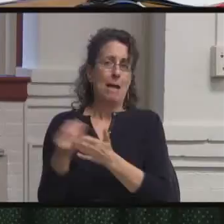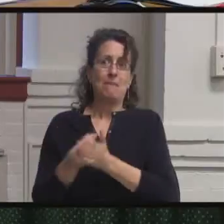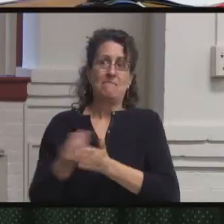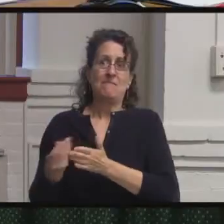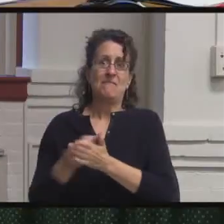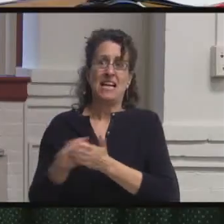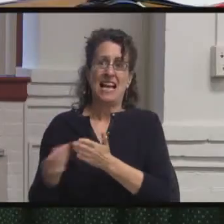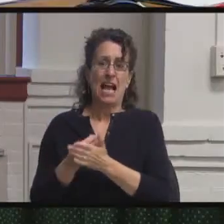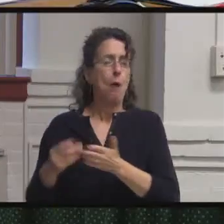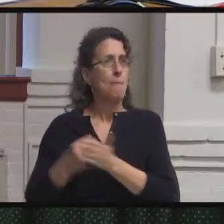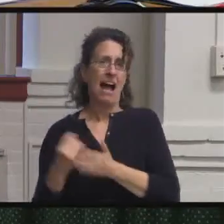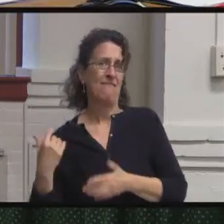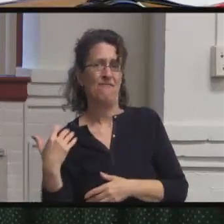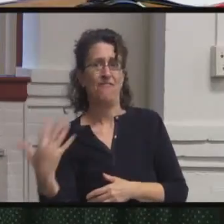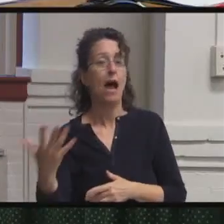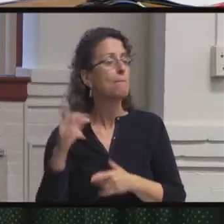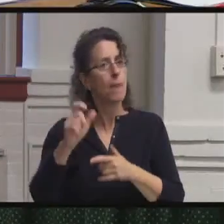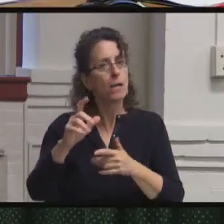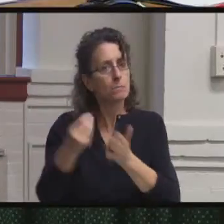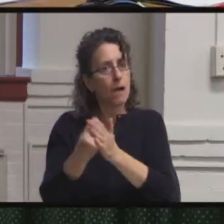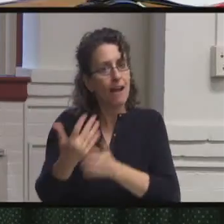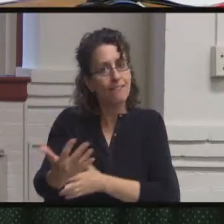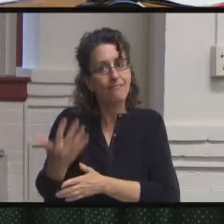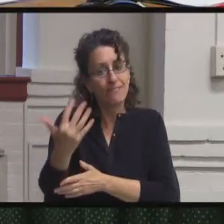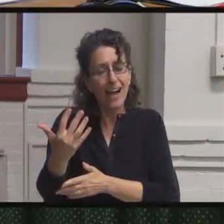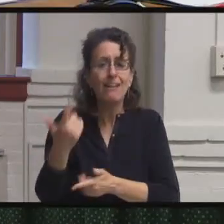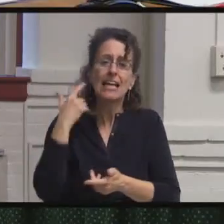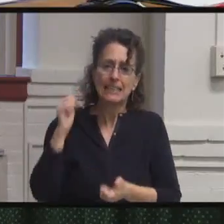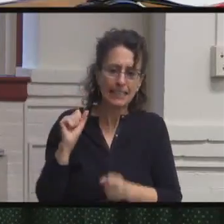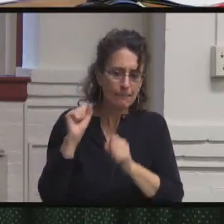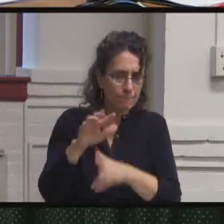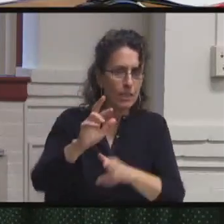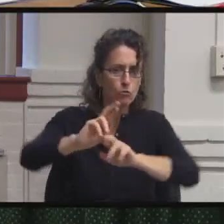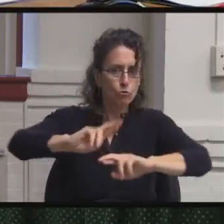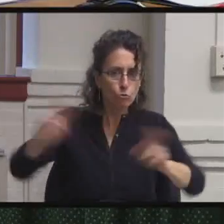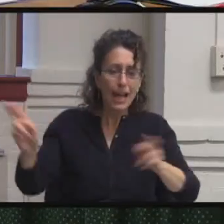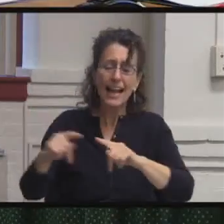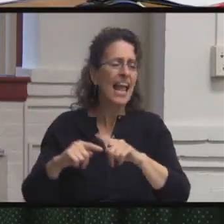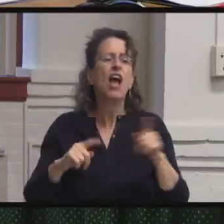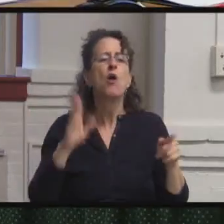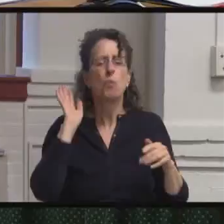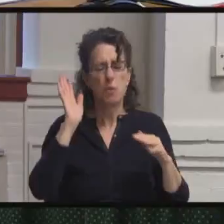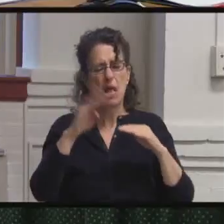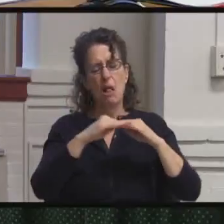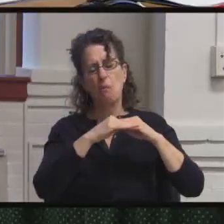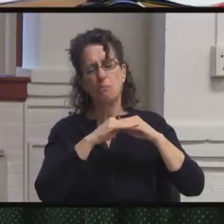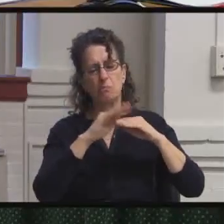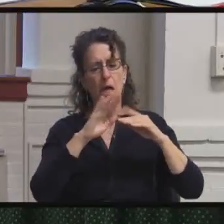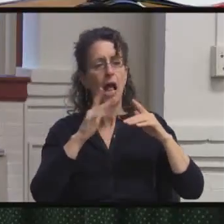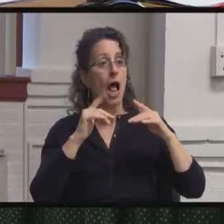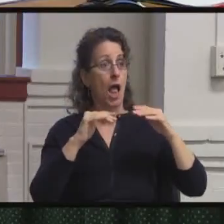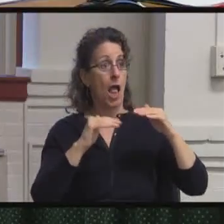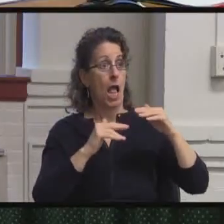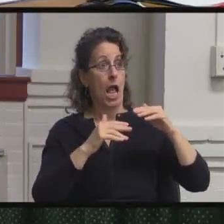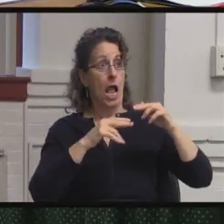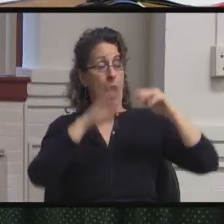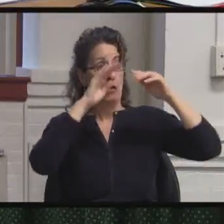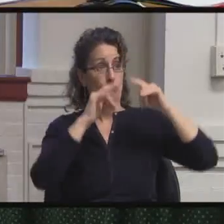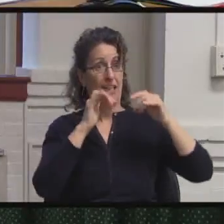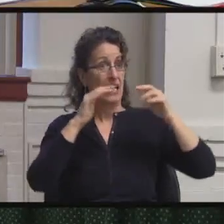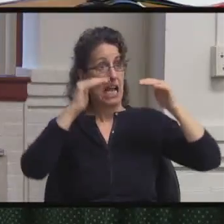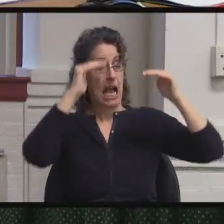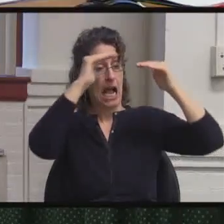buy five. Yeah. Or no, well, they also had to stock up, and right. You know, yeah. Then it's going to level off, yeah. And we'll probably get a better reading